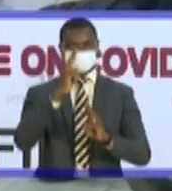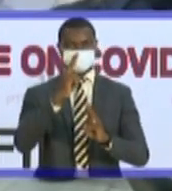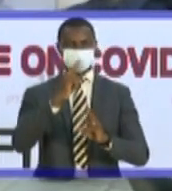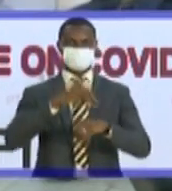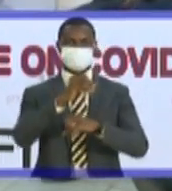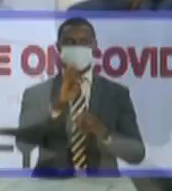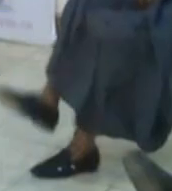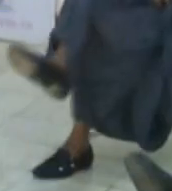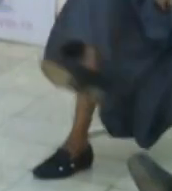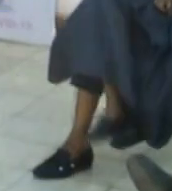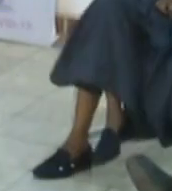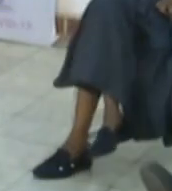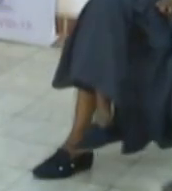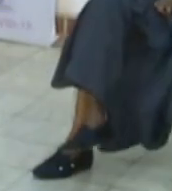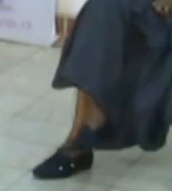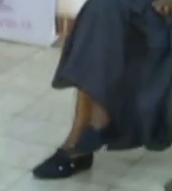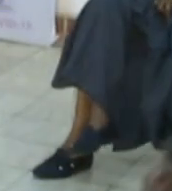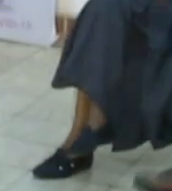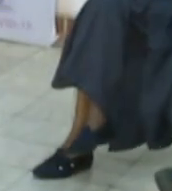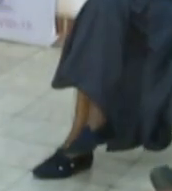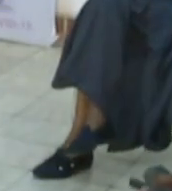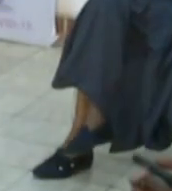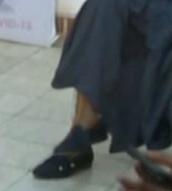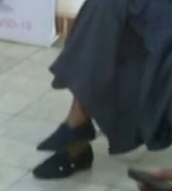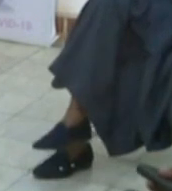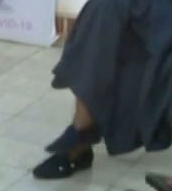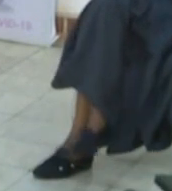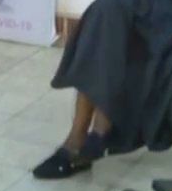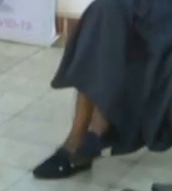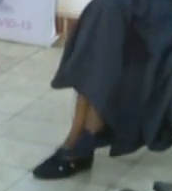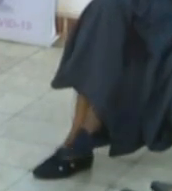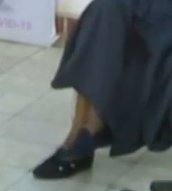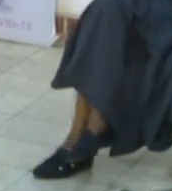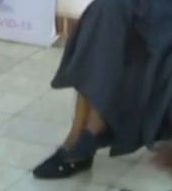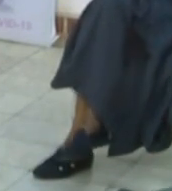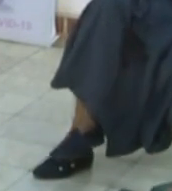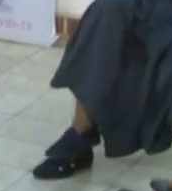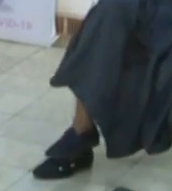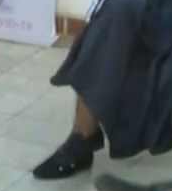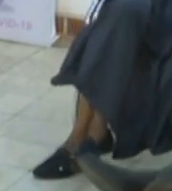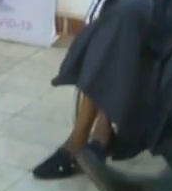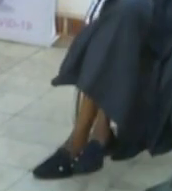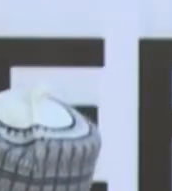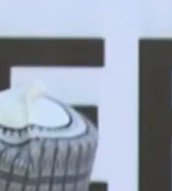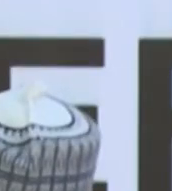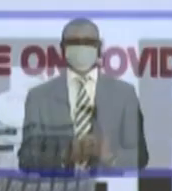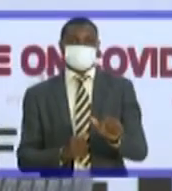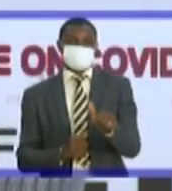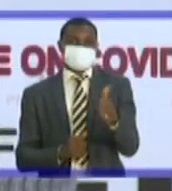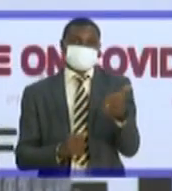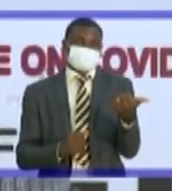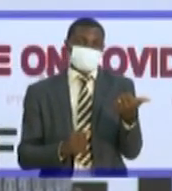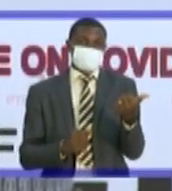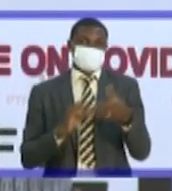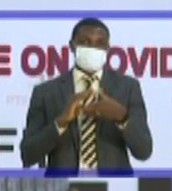hope you will be coming to my rescue all the time, you know. The other